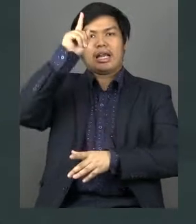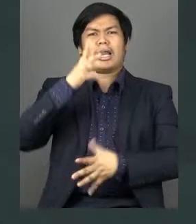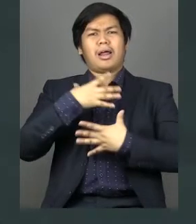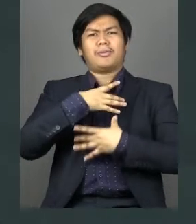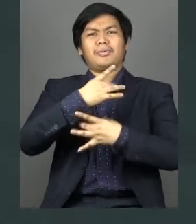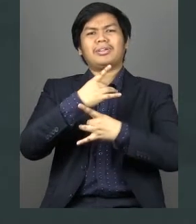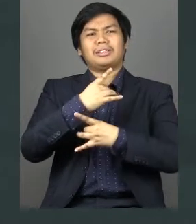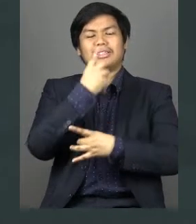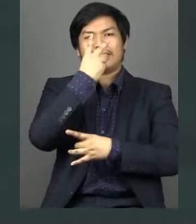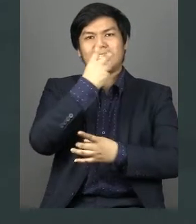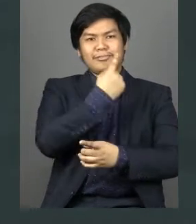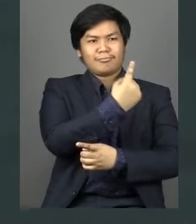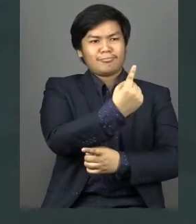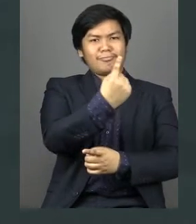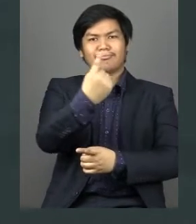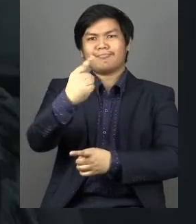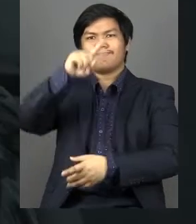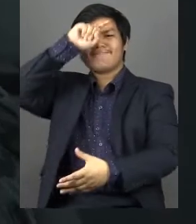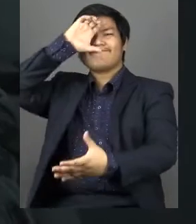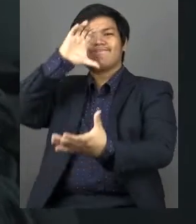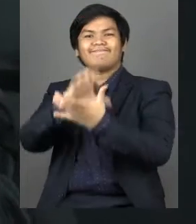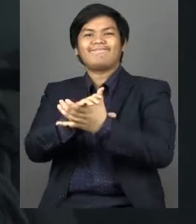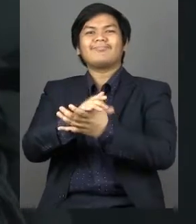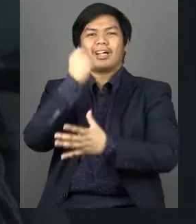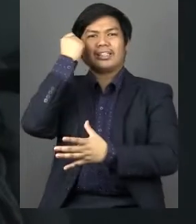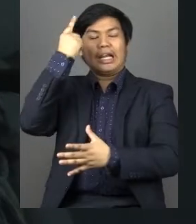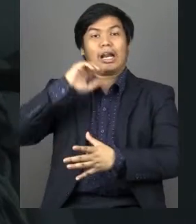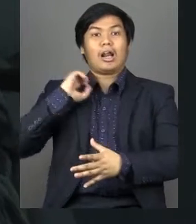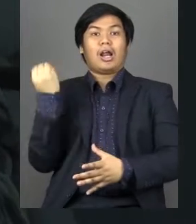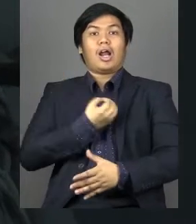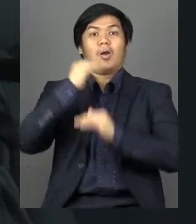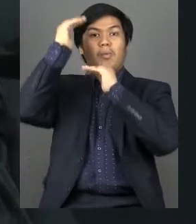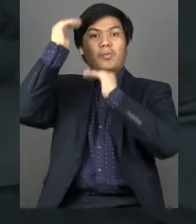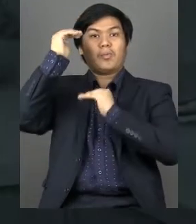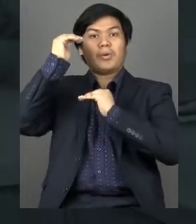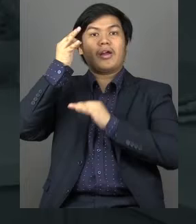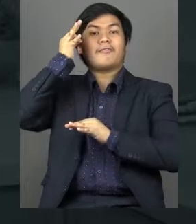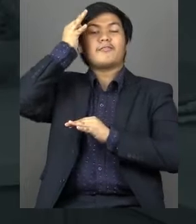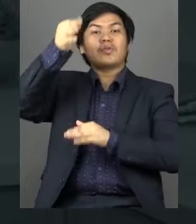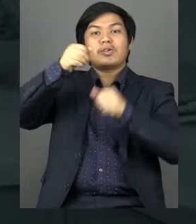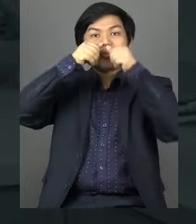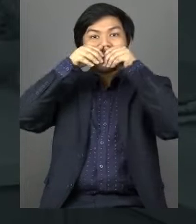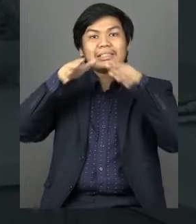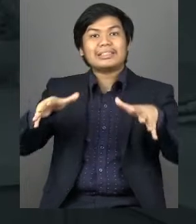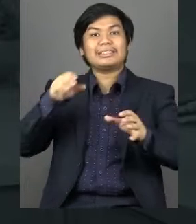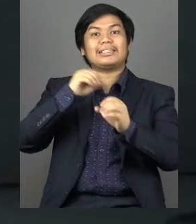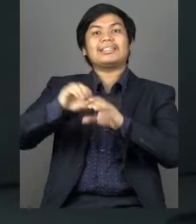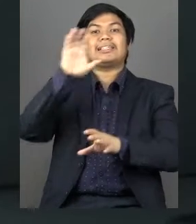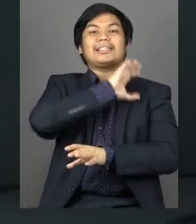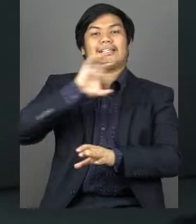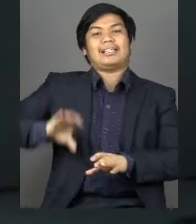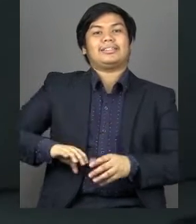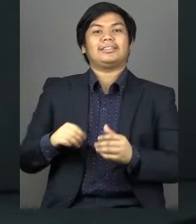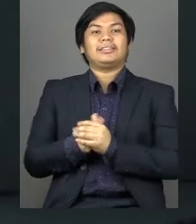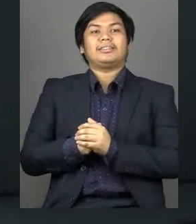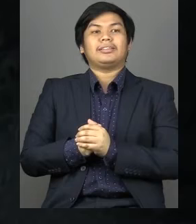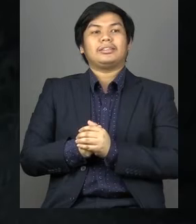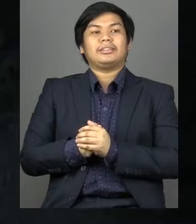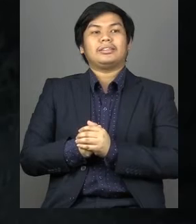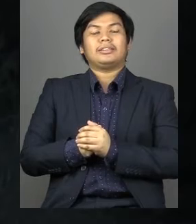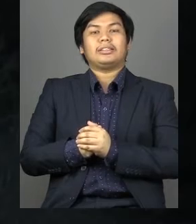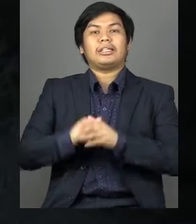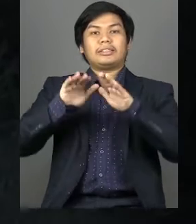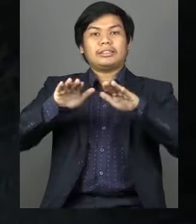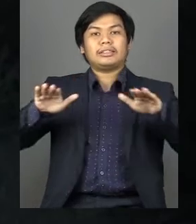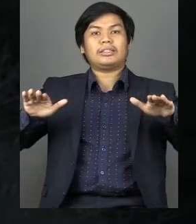God desires to see every believer realize our hope and our inheritance in Christ.